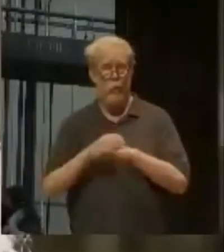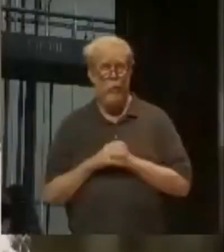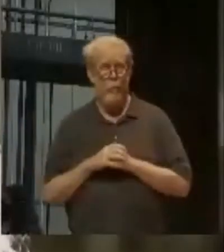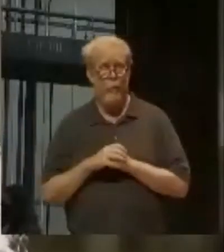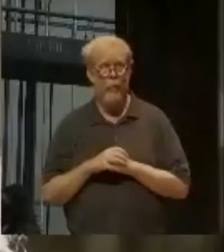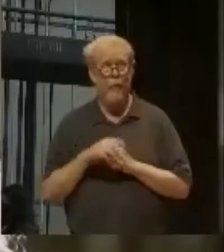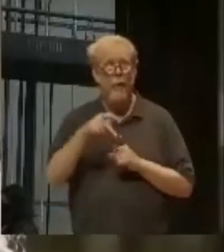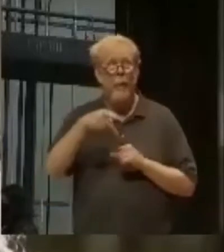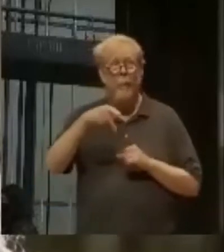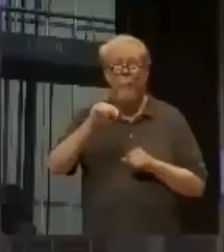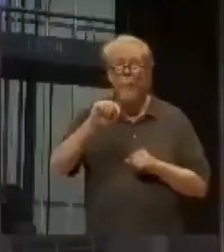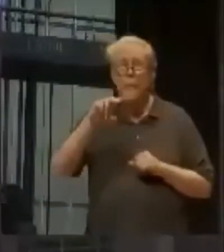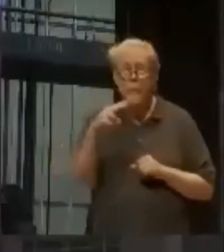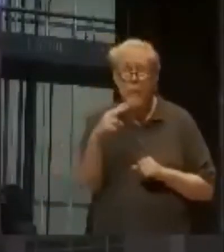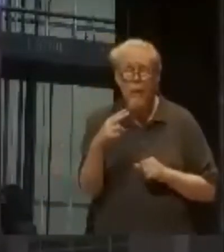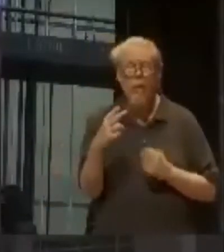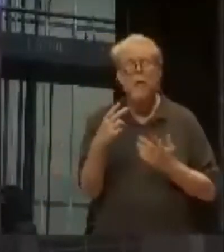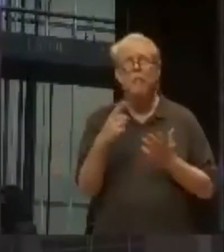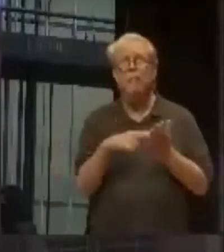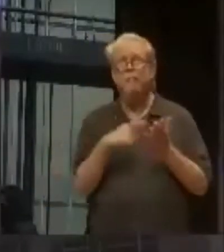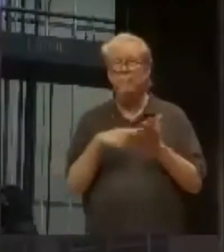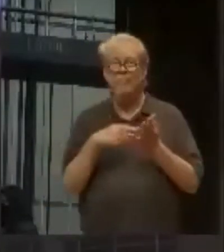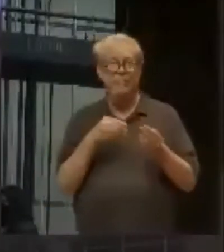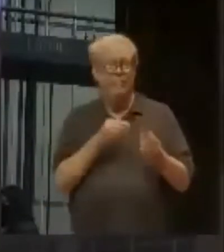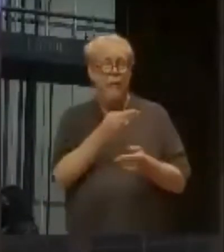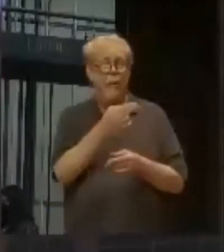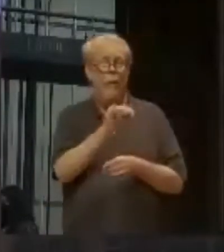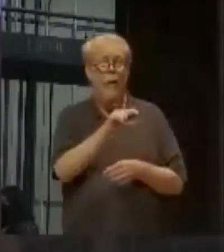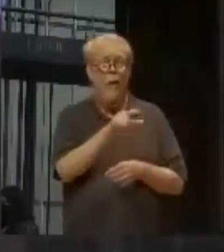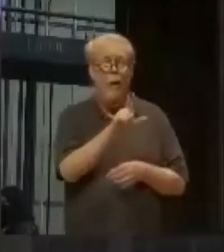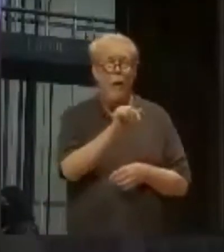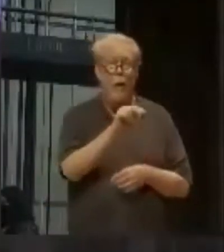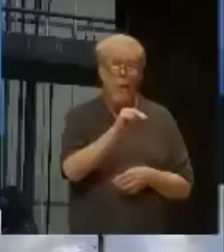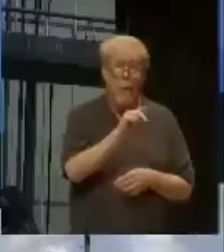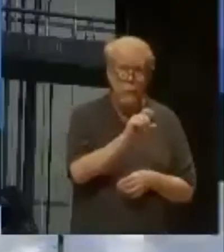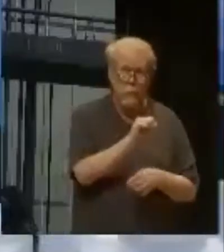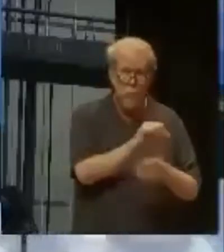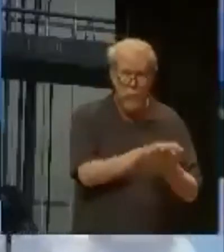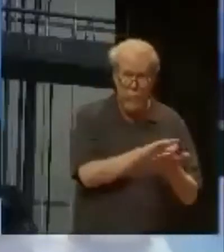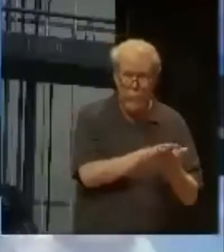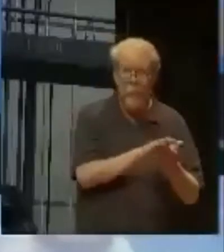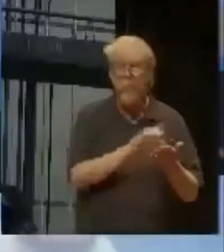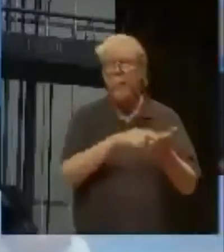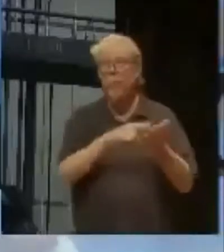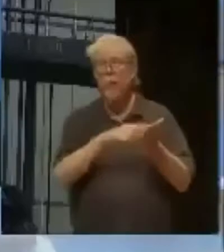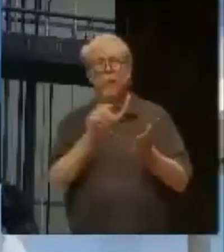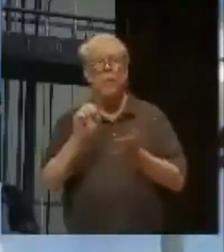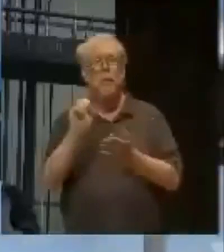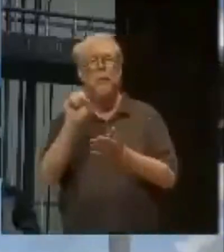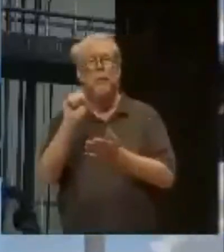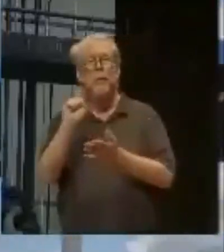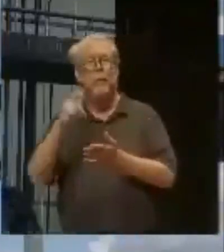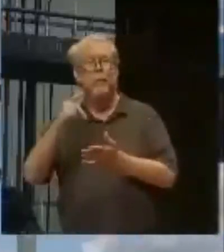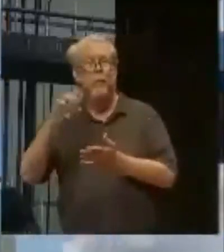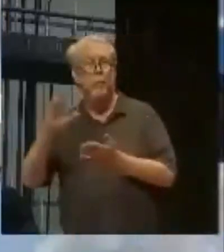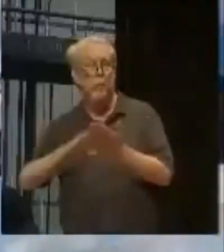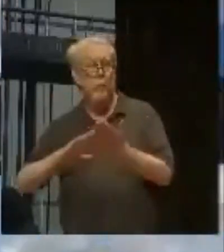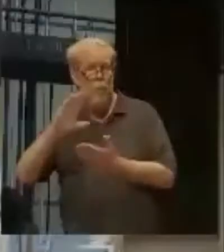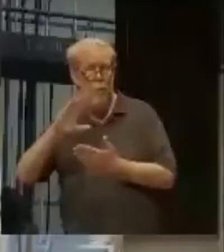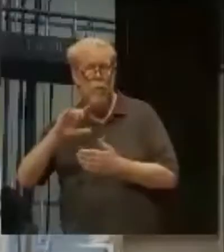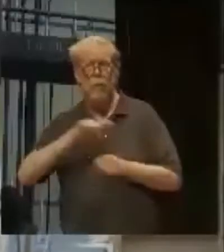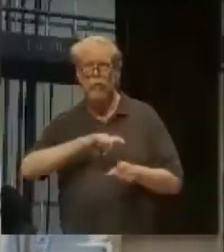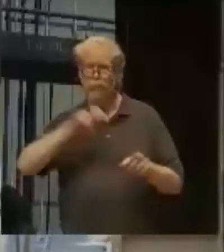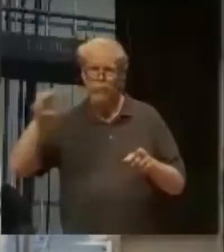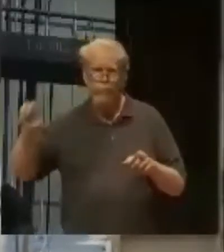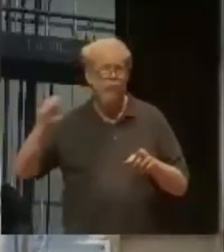will spend some time here at Highlands Campus and some time at St. Philip's College getting to actually build and fix airplanes,